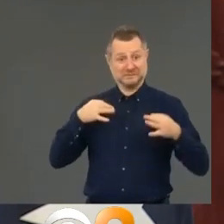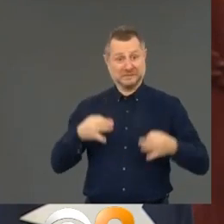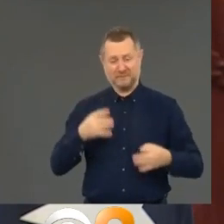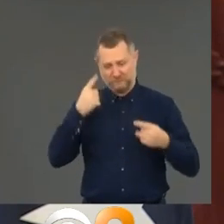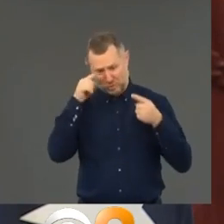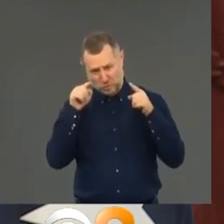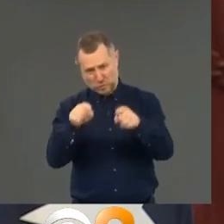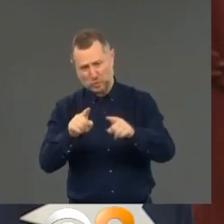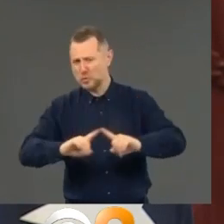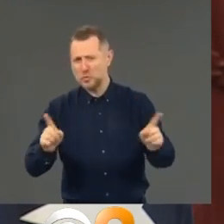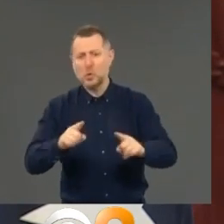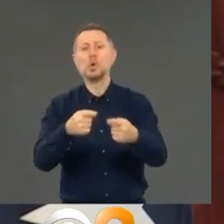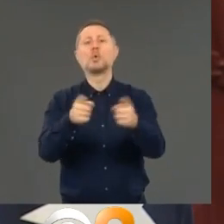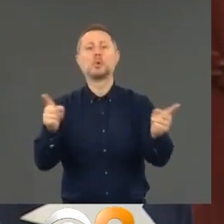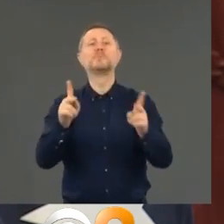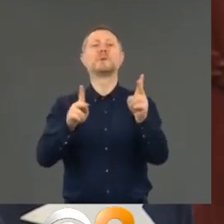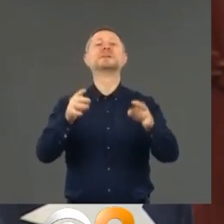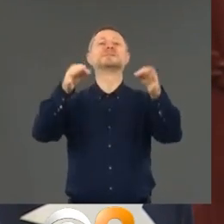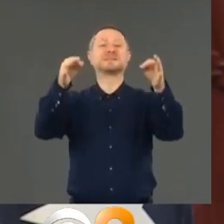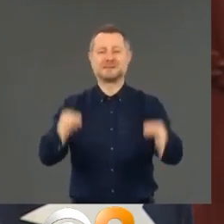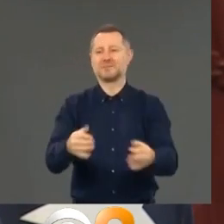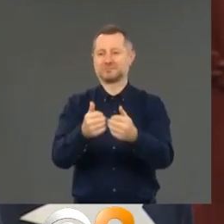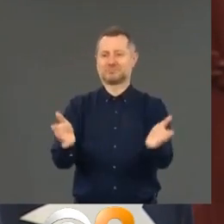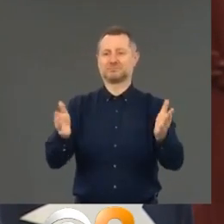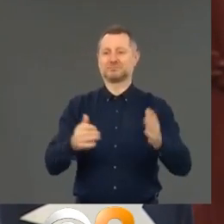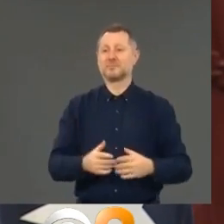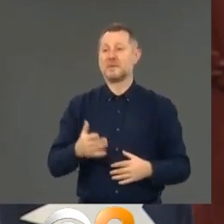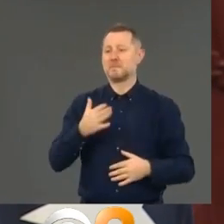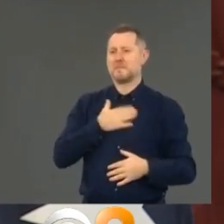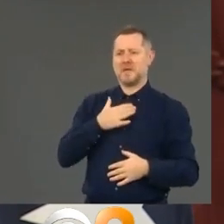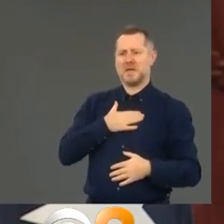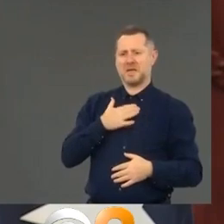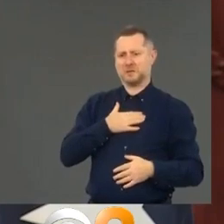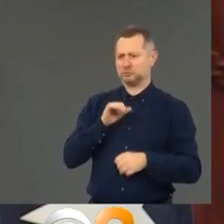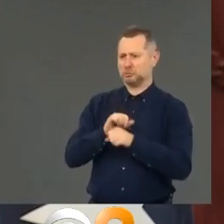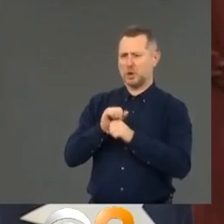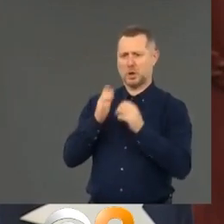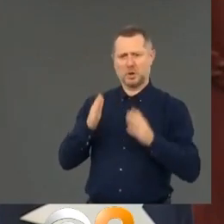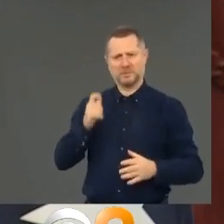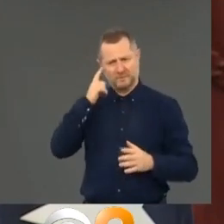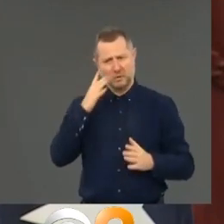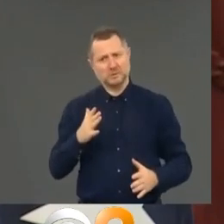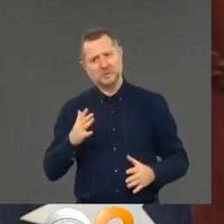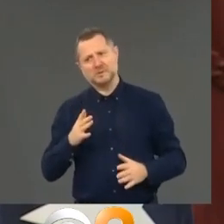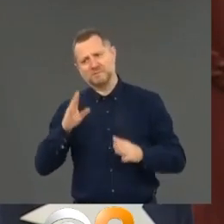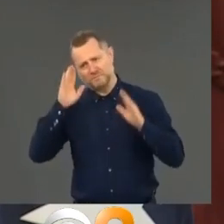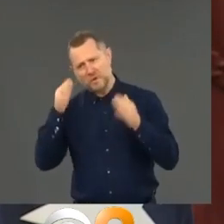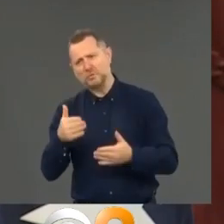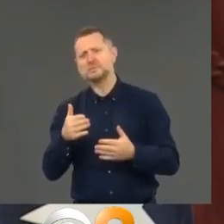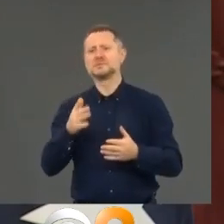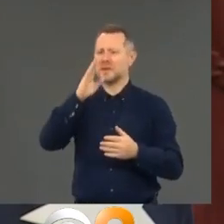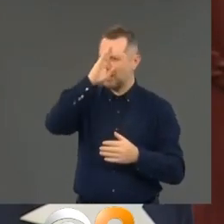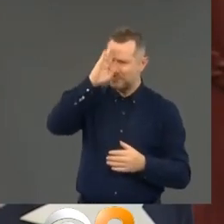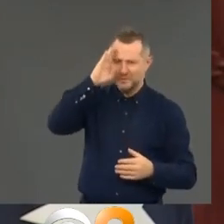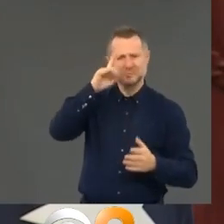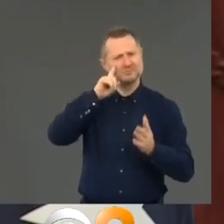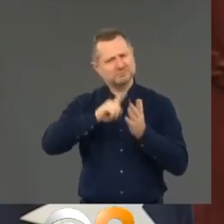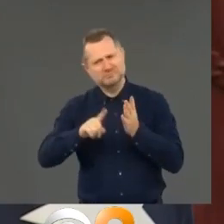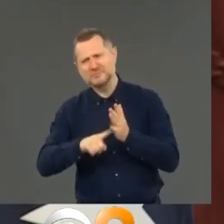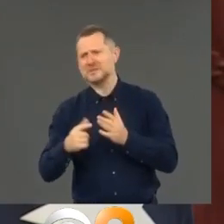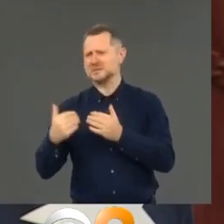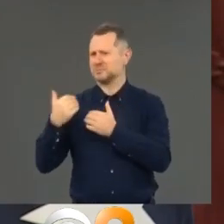is my role as governor? I have a whole operational role, get the hospitals running, get testing, get tracing, et cetera. But